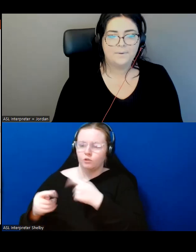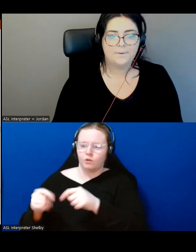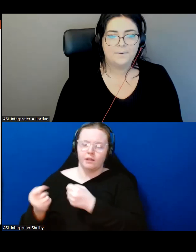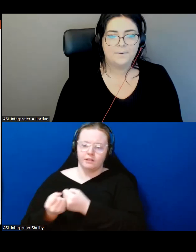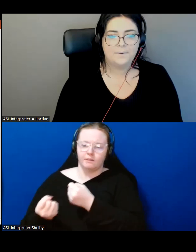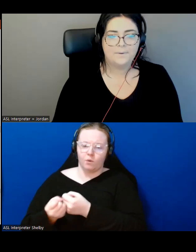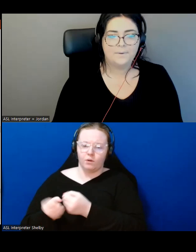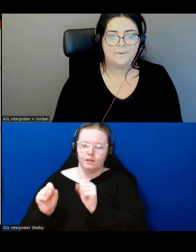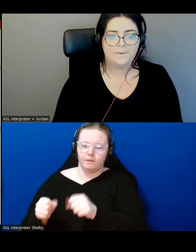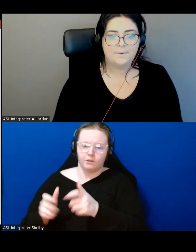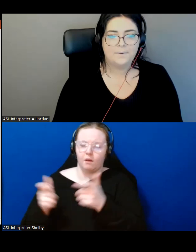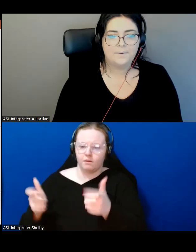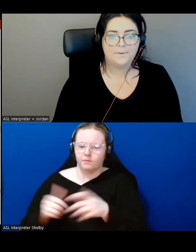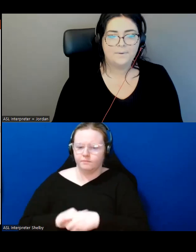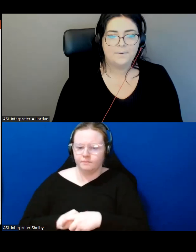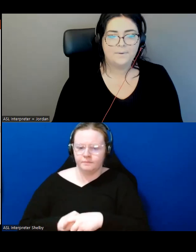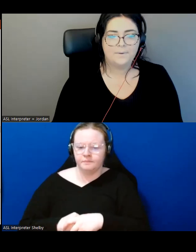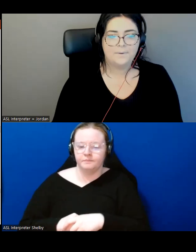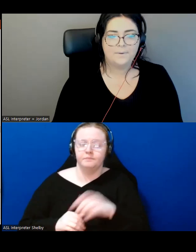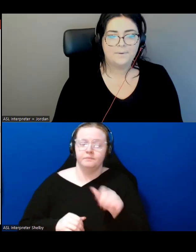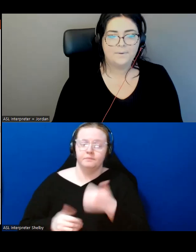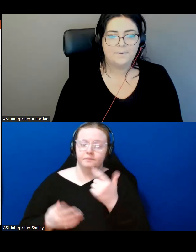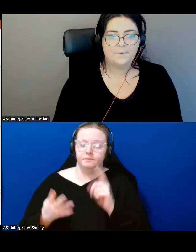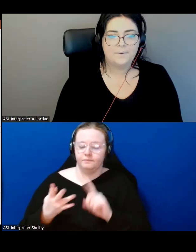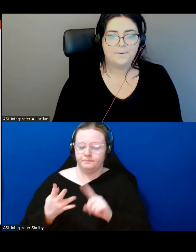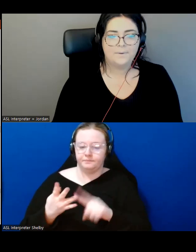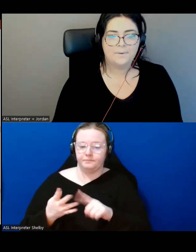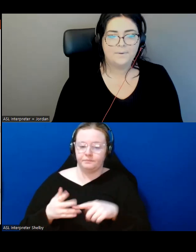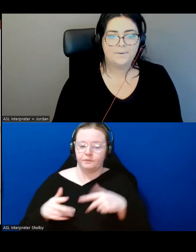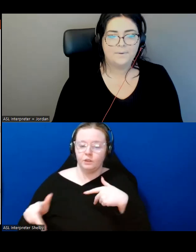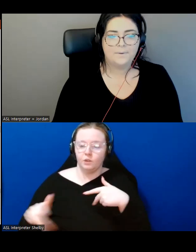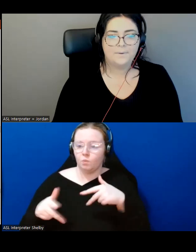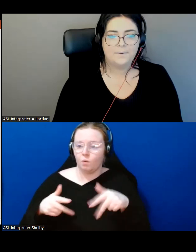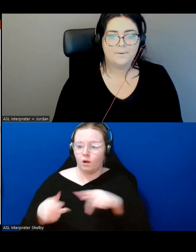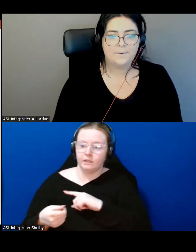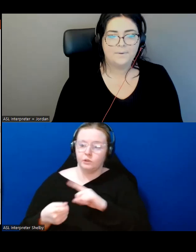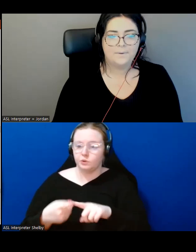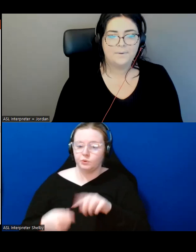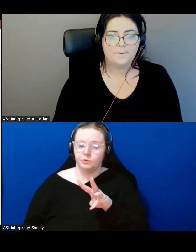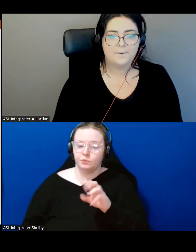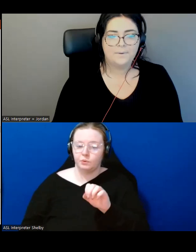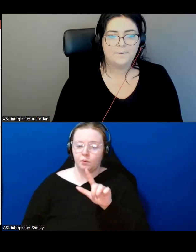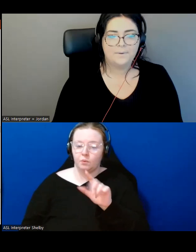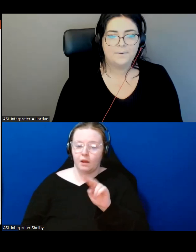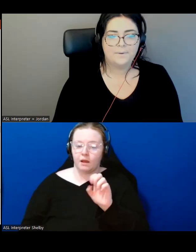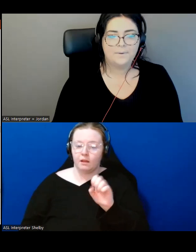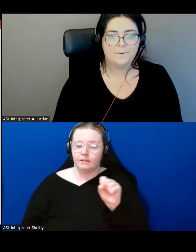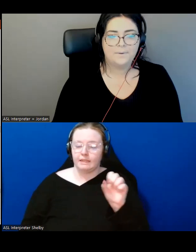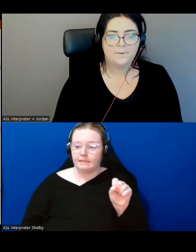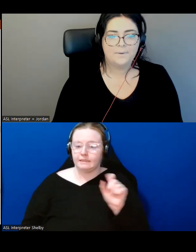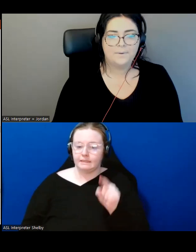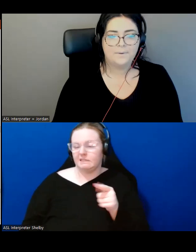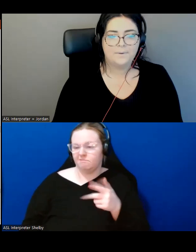can. Another one, I guess, is Walking to Wellness. So Walking to Wellness is basically a walking